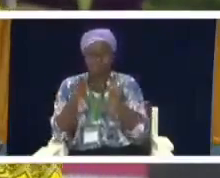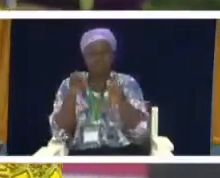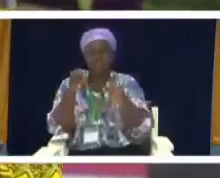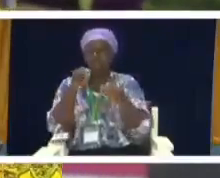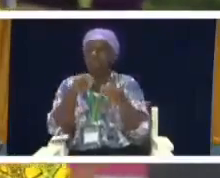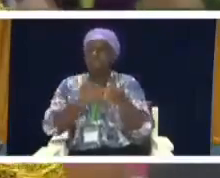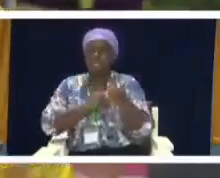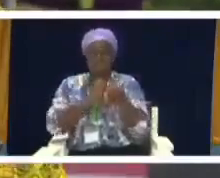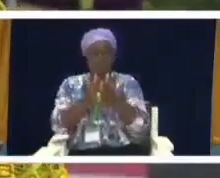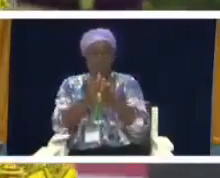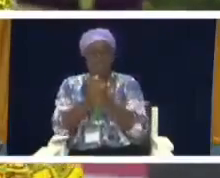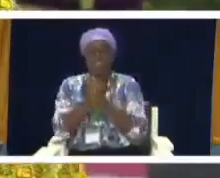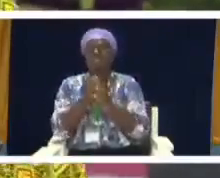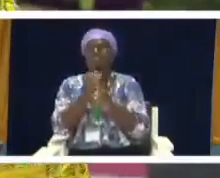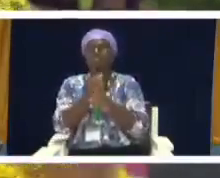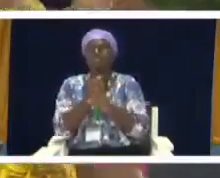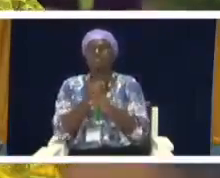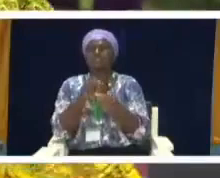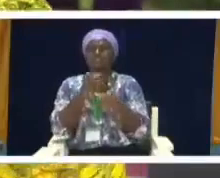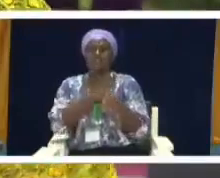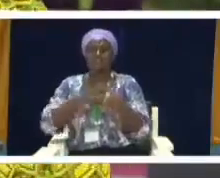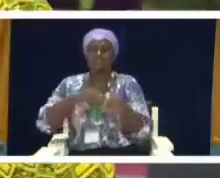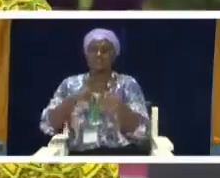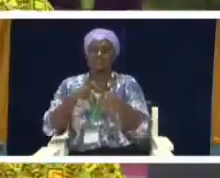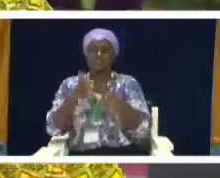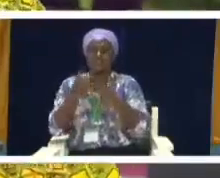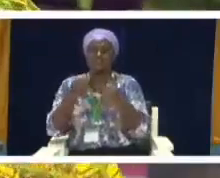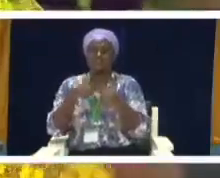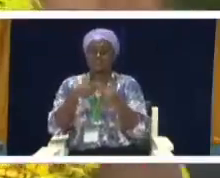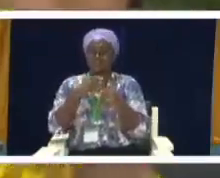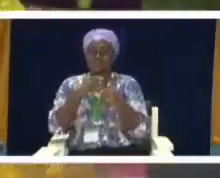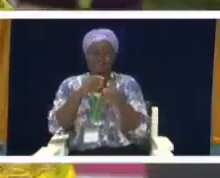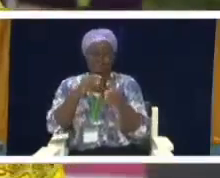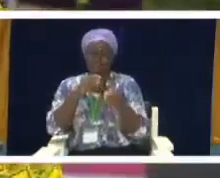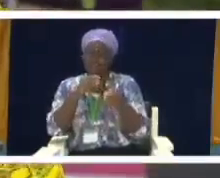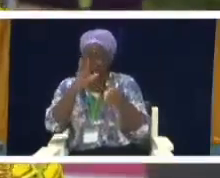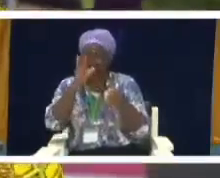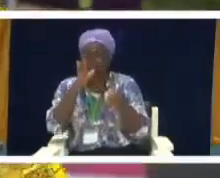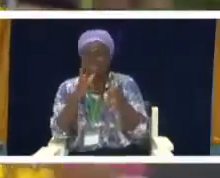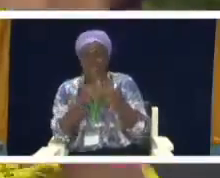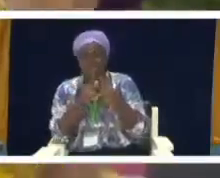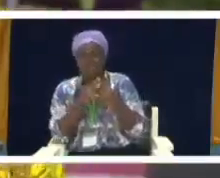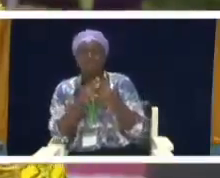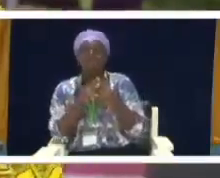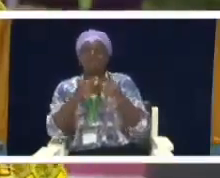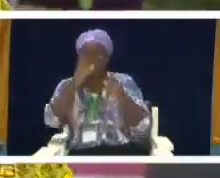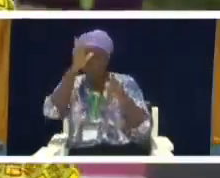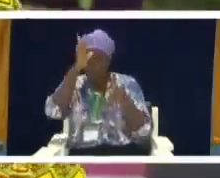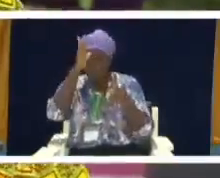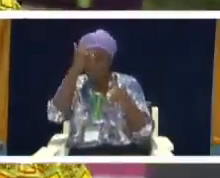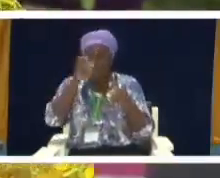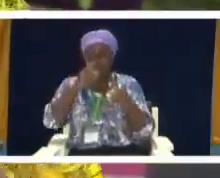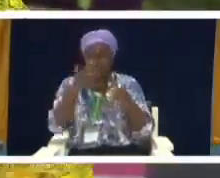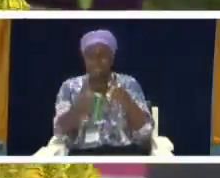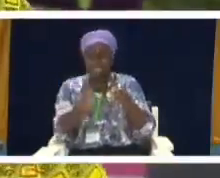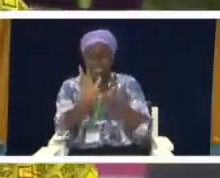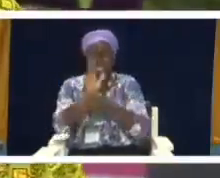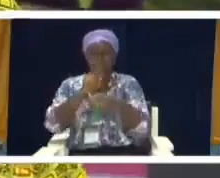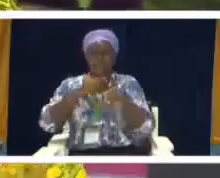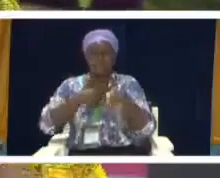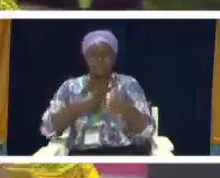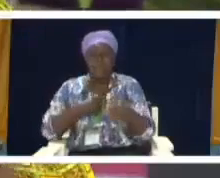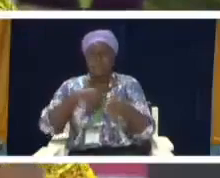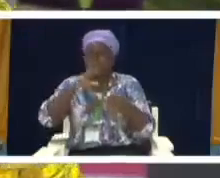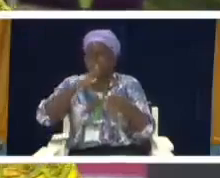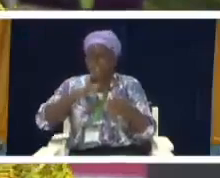camp. And I came, the GO laid hands on me, and since that day, my healing started. Then in August,